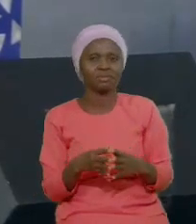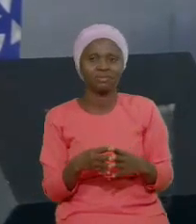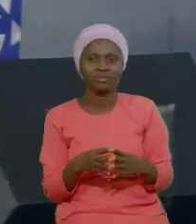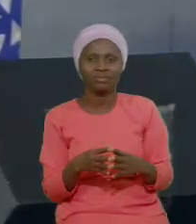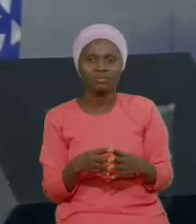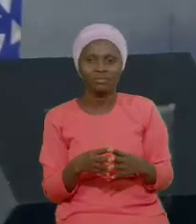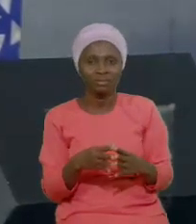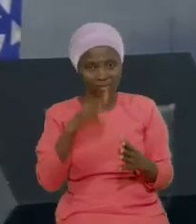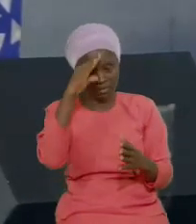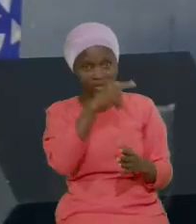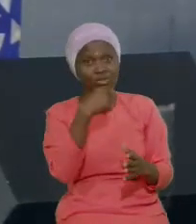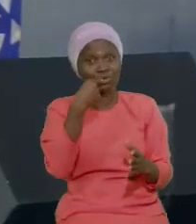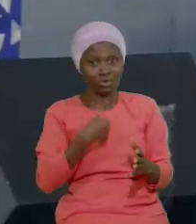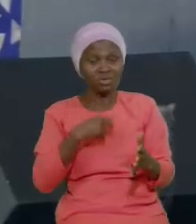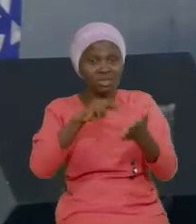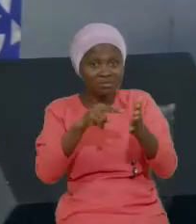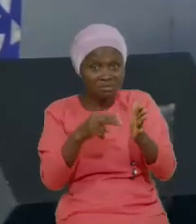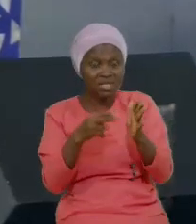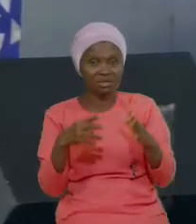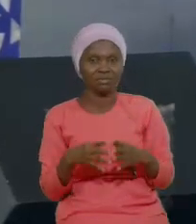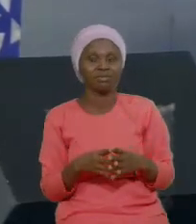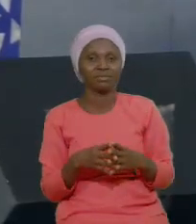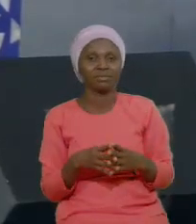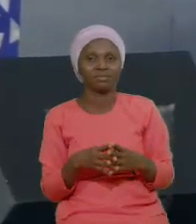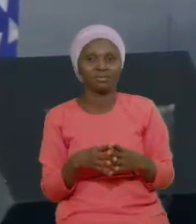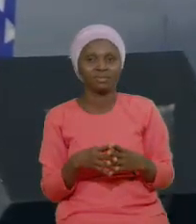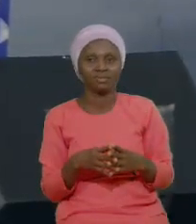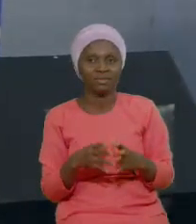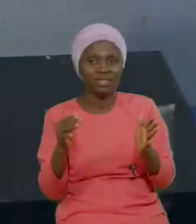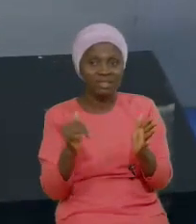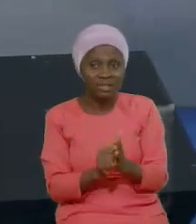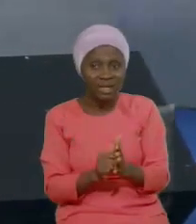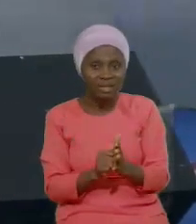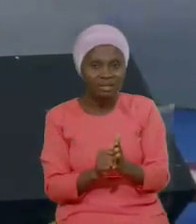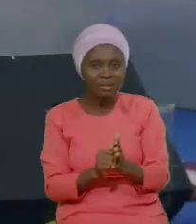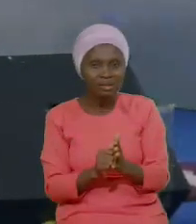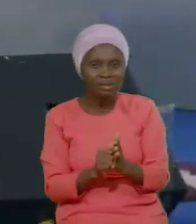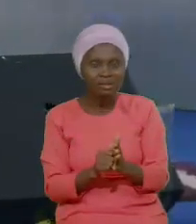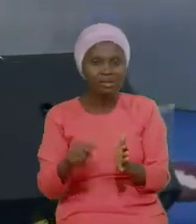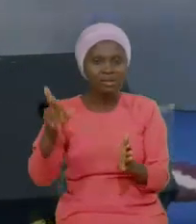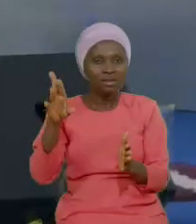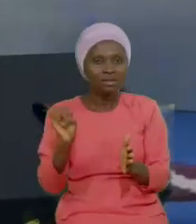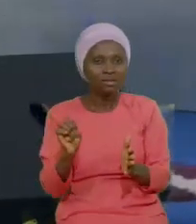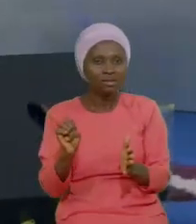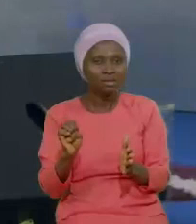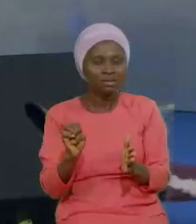He told me the meaning that refocused my life.